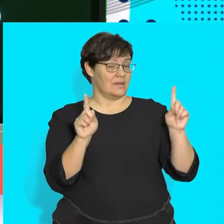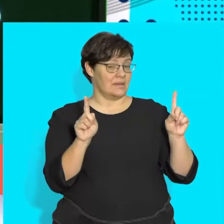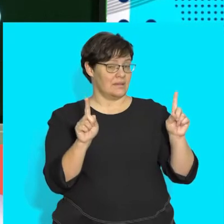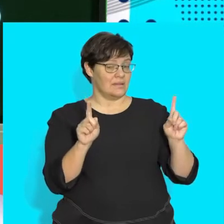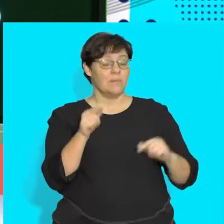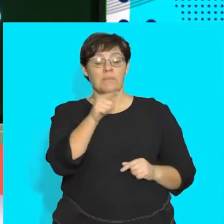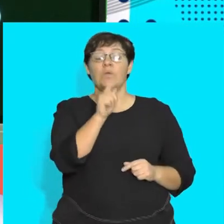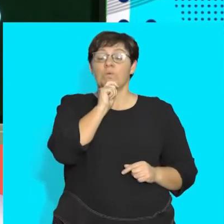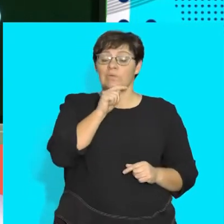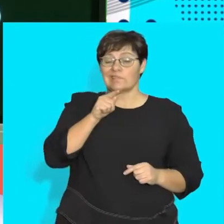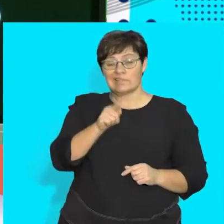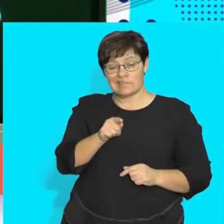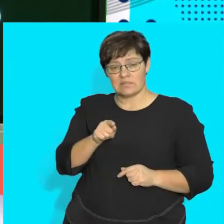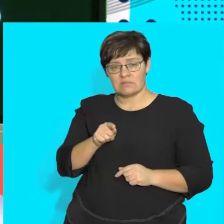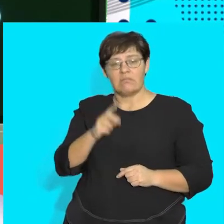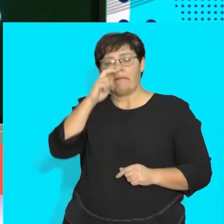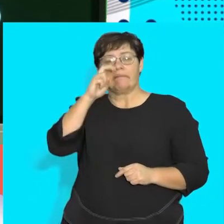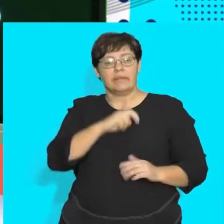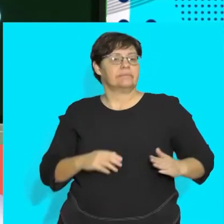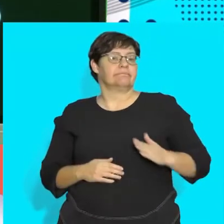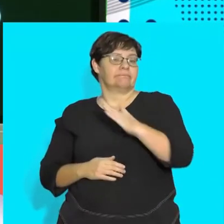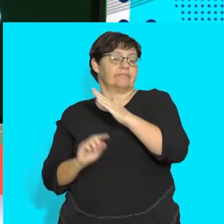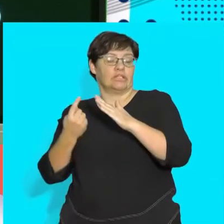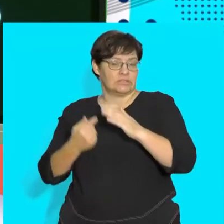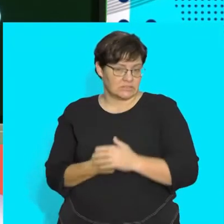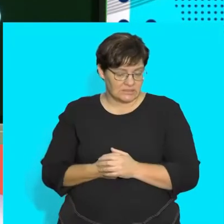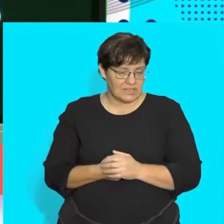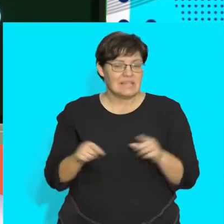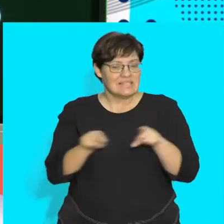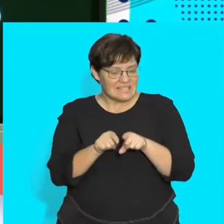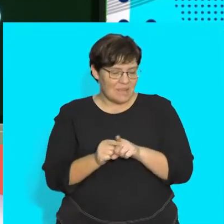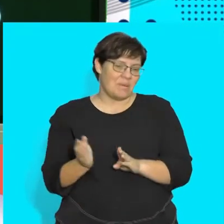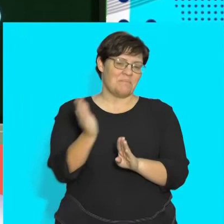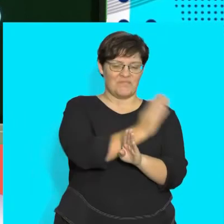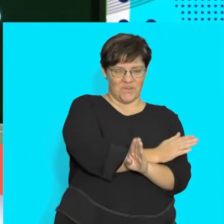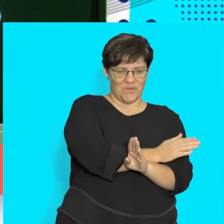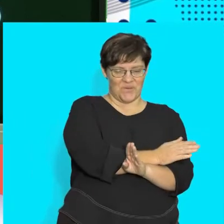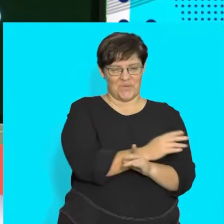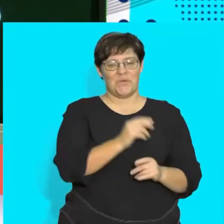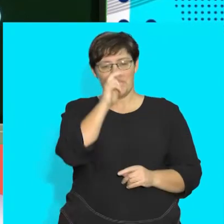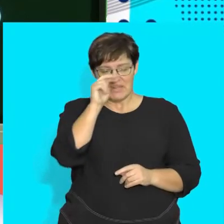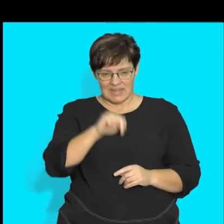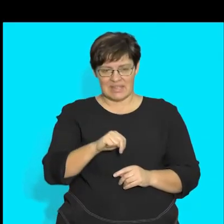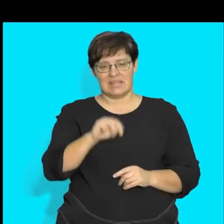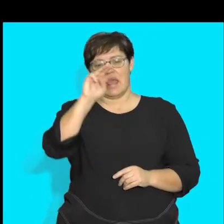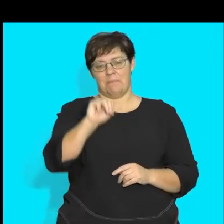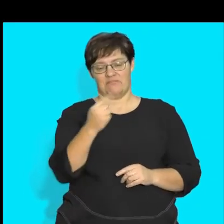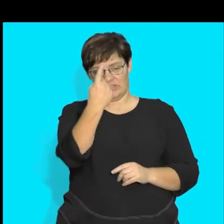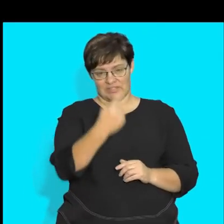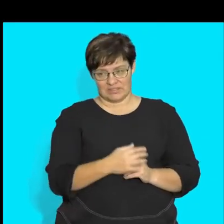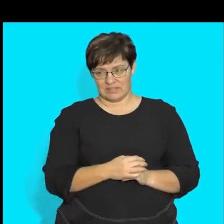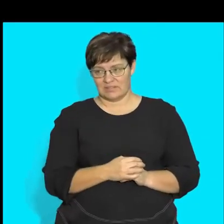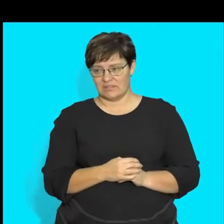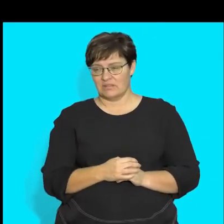to use that formula, I need the gradient. Exactly like we did in the previous question, I need the gradient. And so